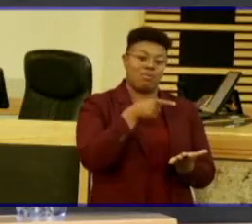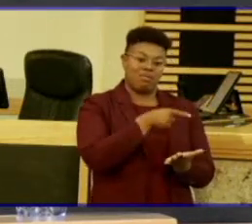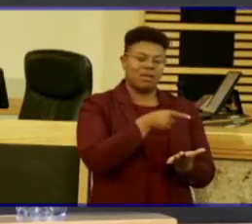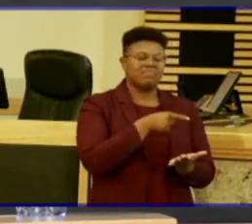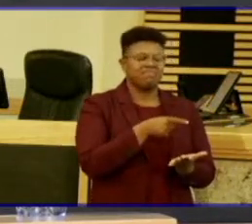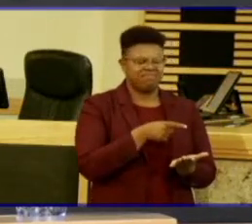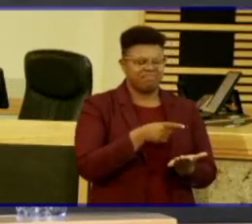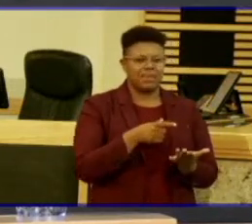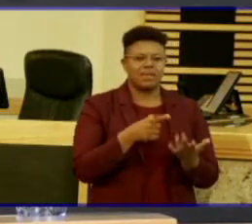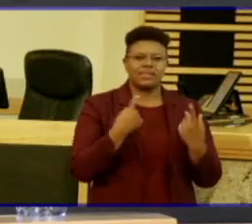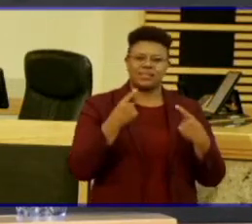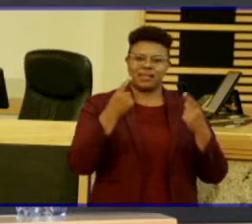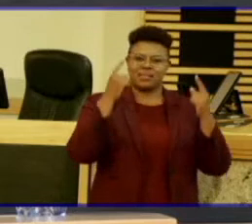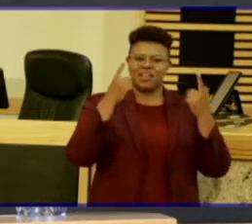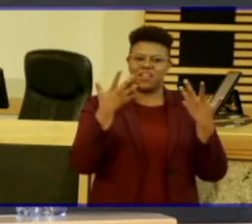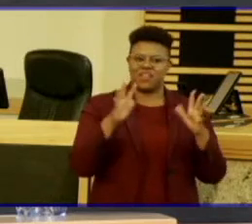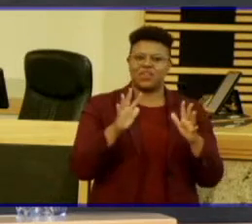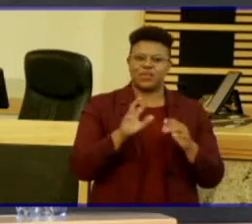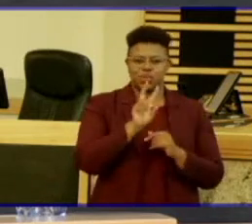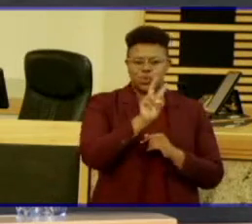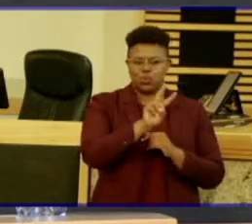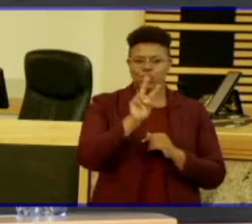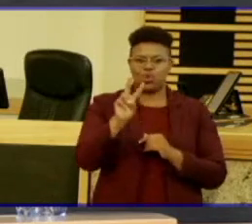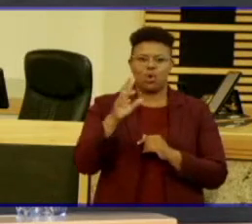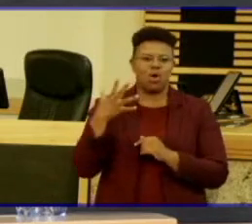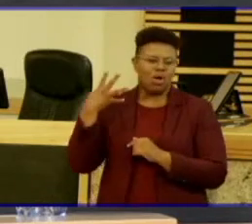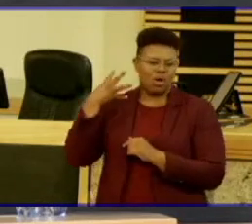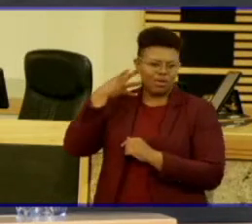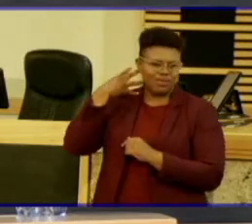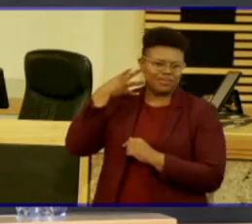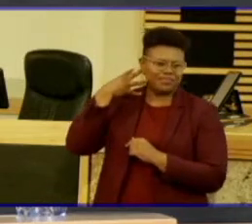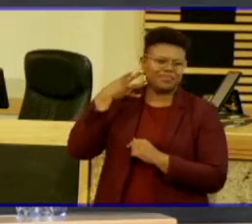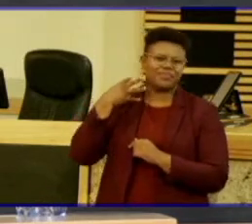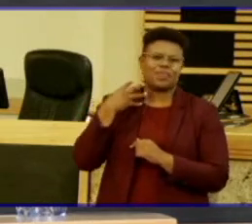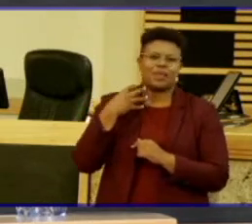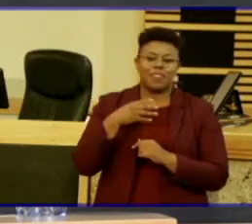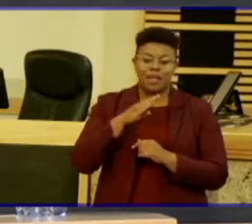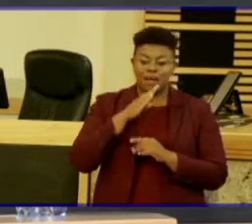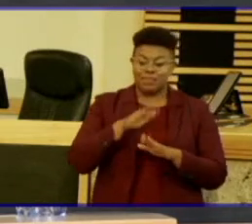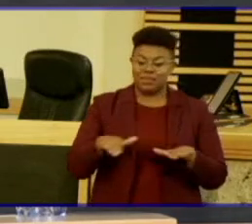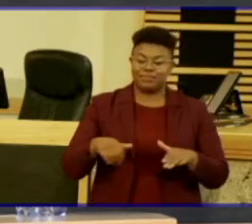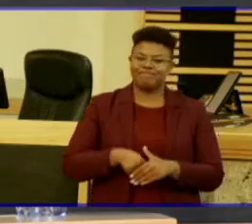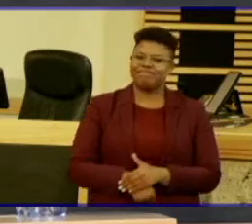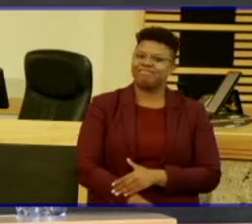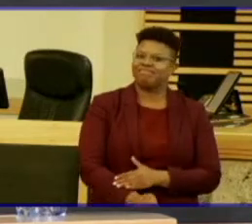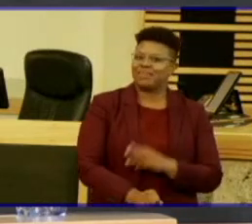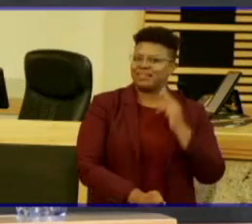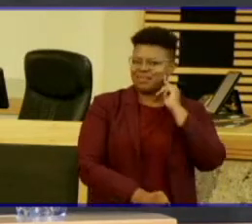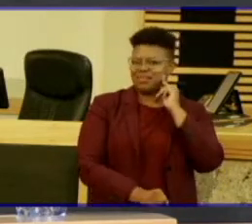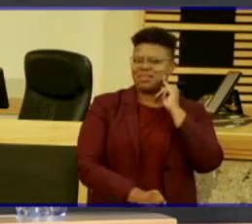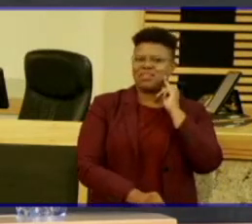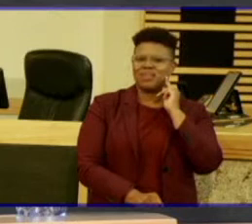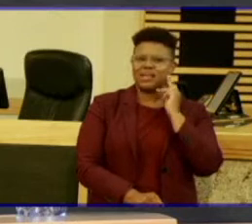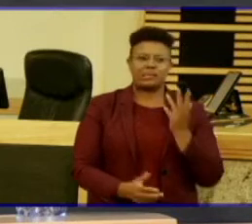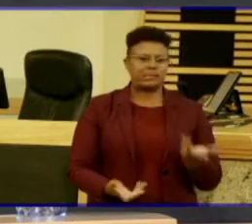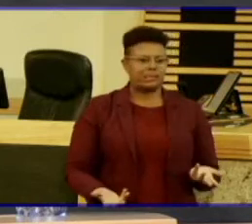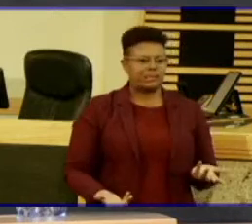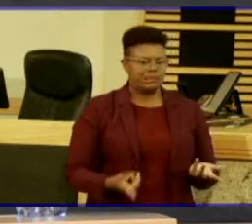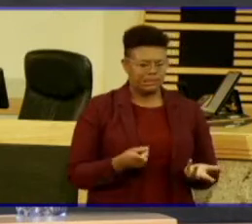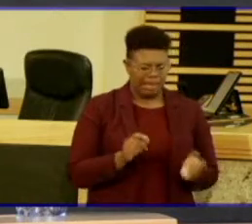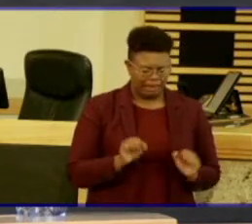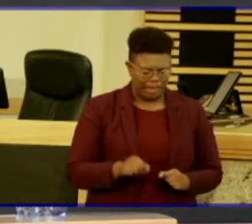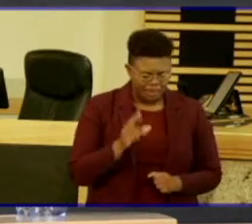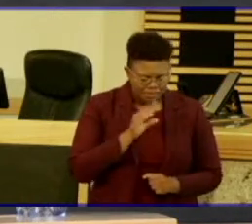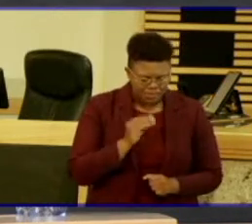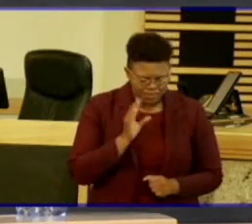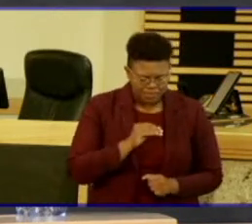successfully implemented the 22 cochlear implants. Abantu anebebezelwe bengava, kungekho themba loba bazawukwazi